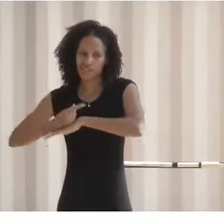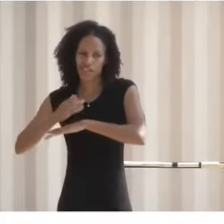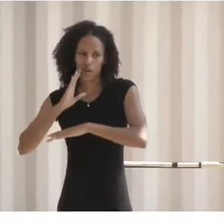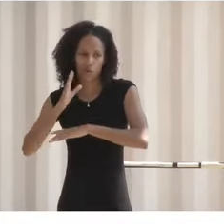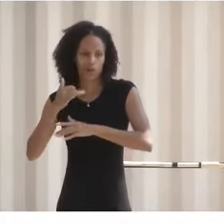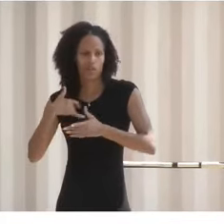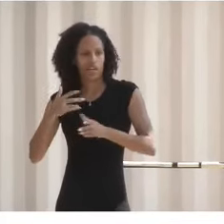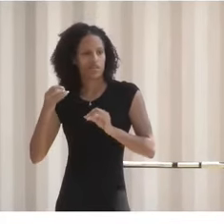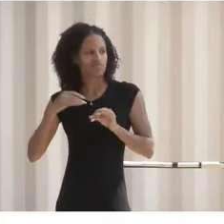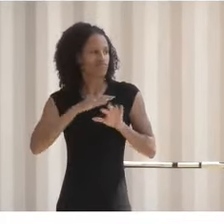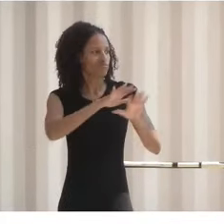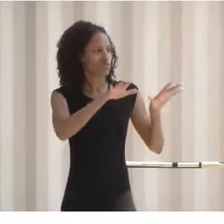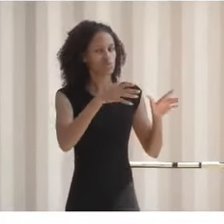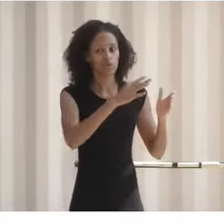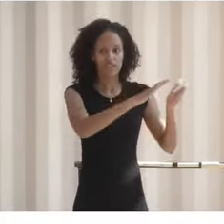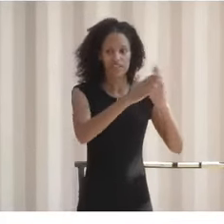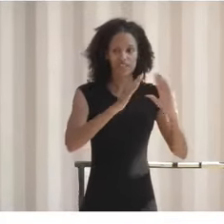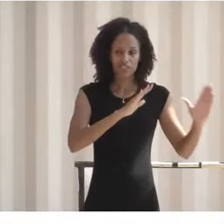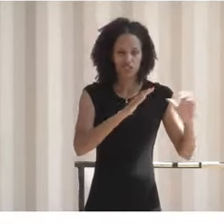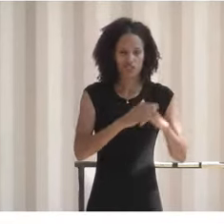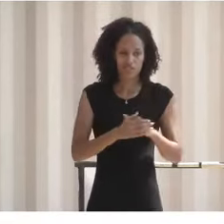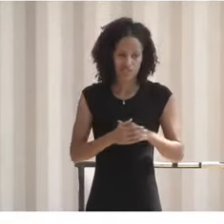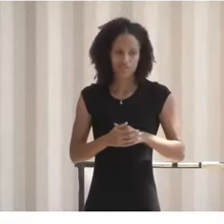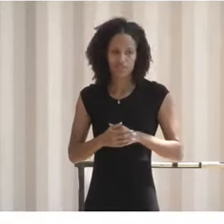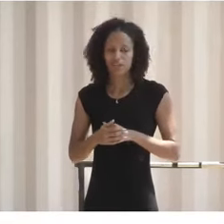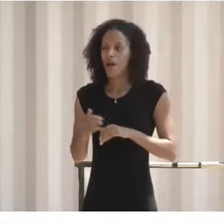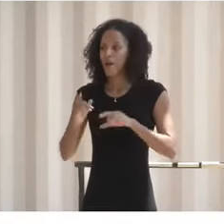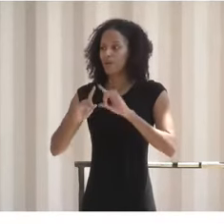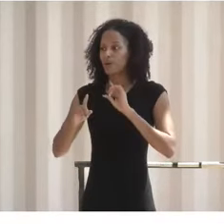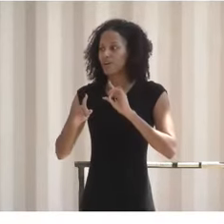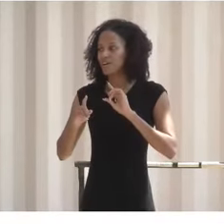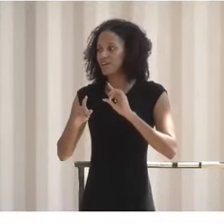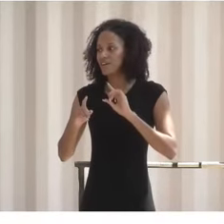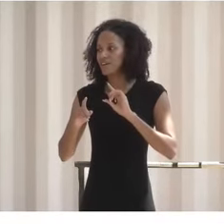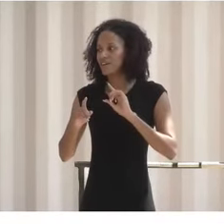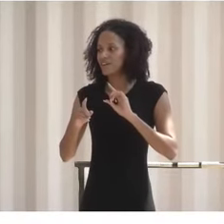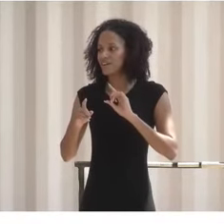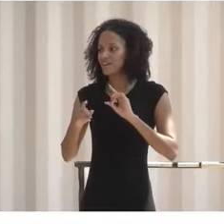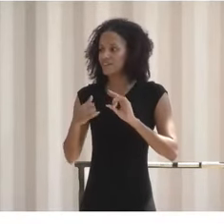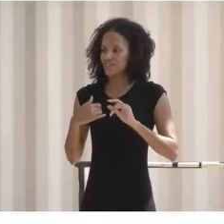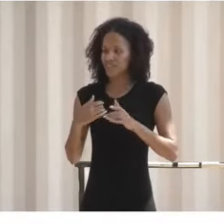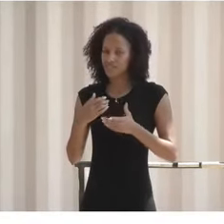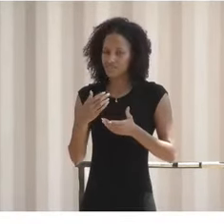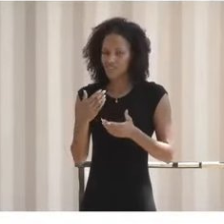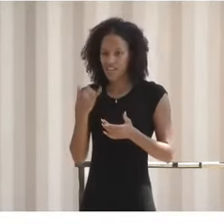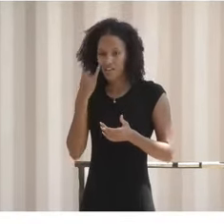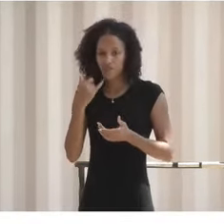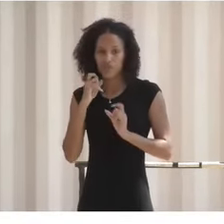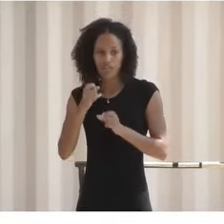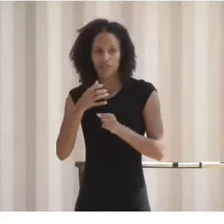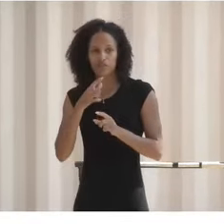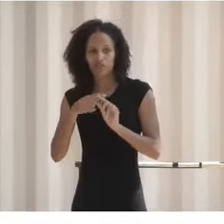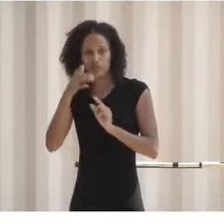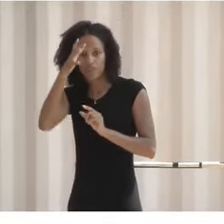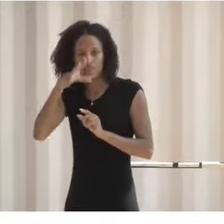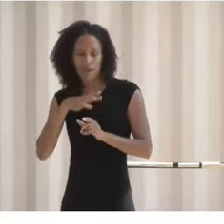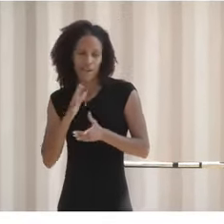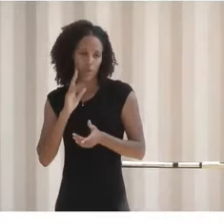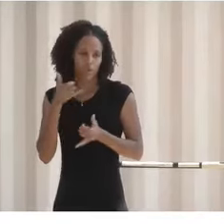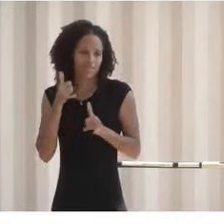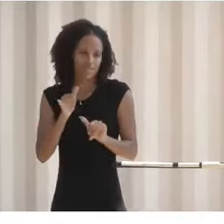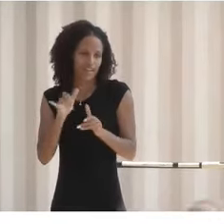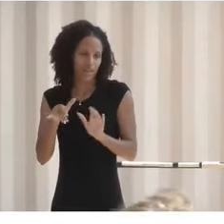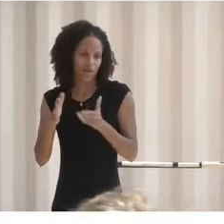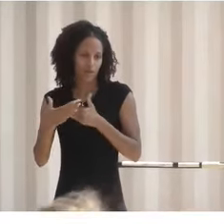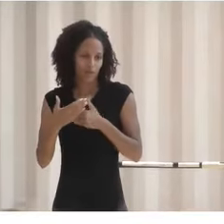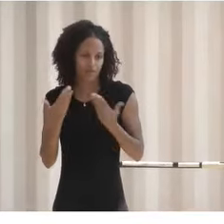village. But if you sit down with the men in a boardroom, the information will just be left in the boardroom. So in one way or the other, the women, when